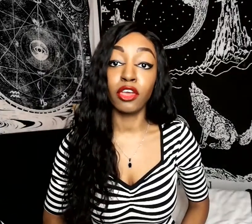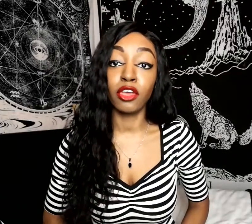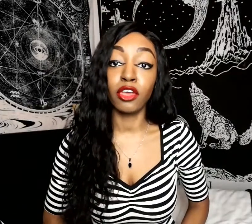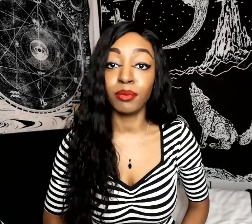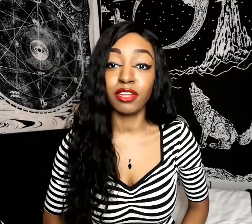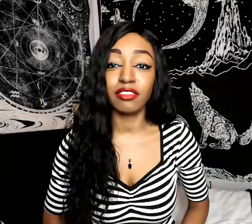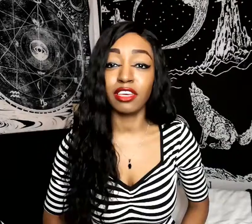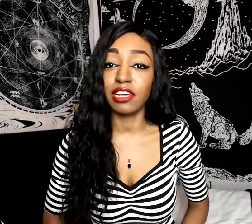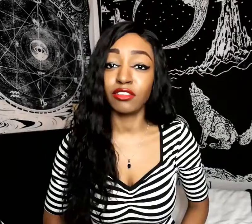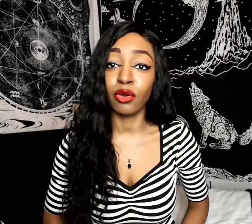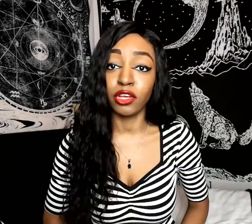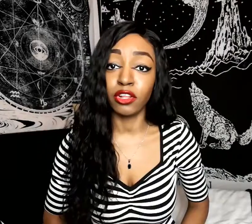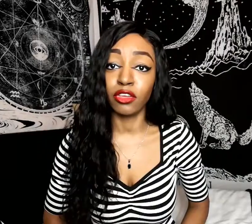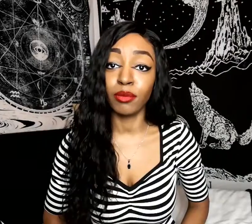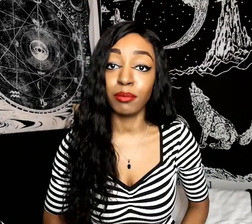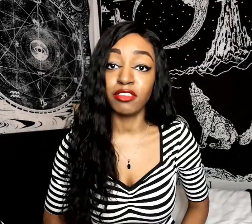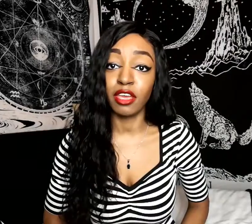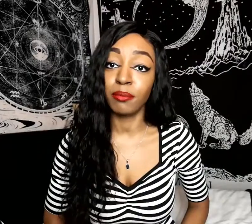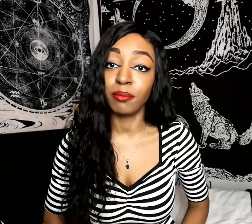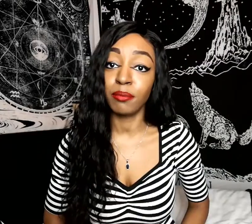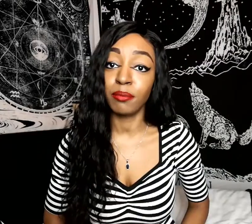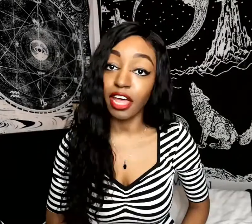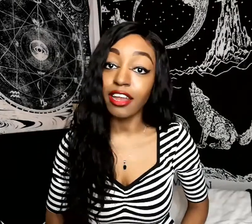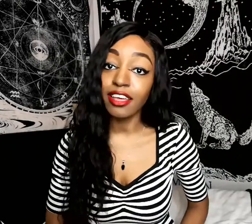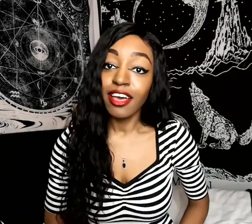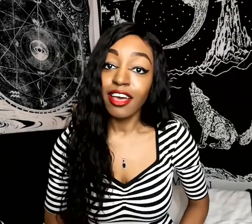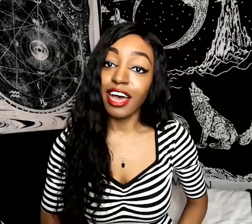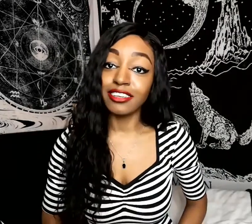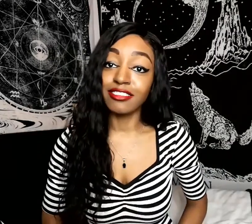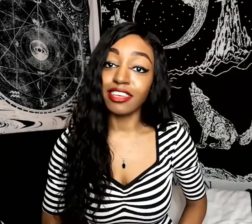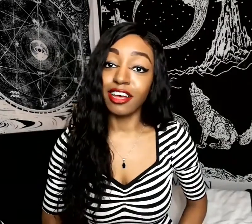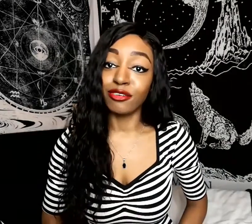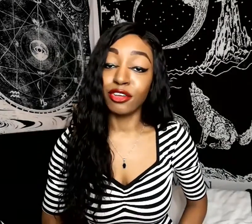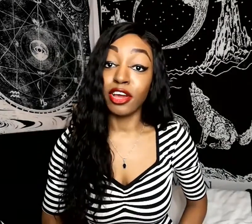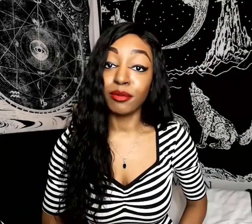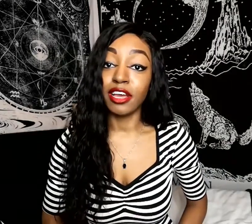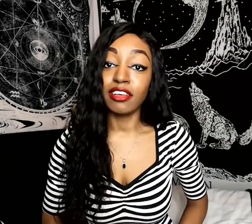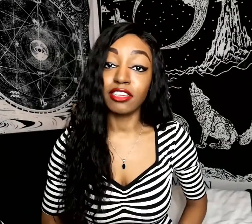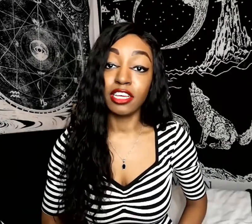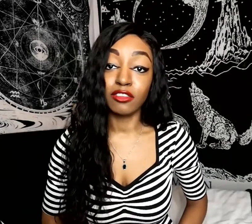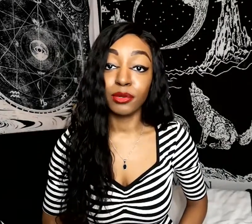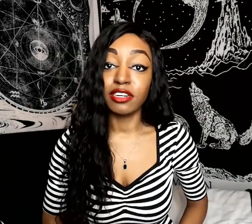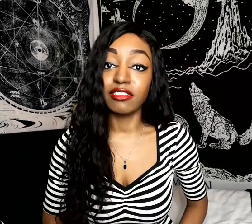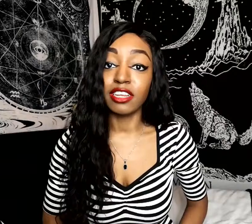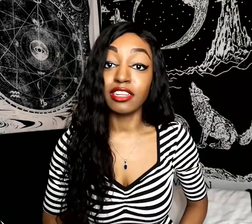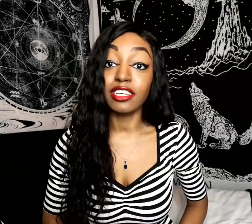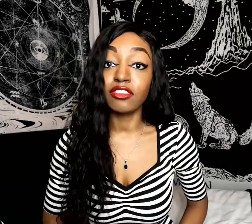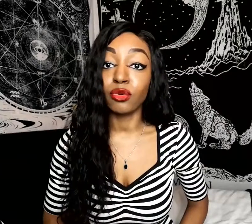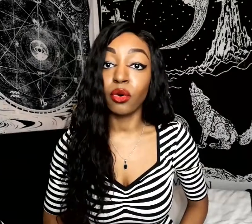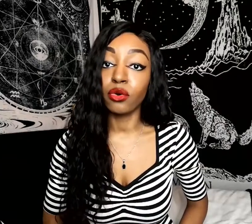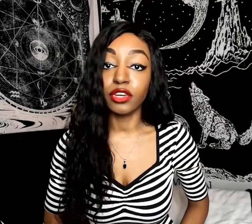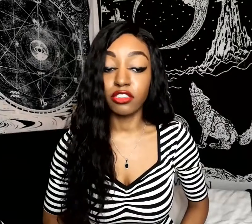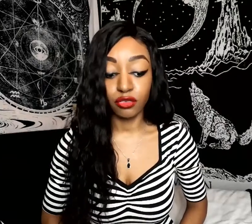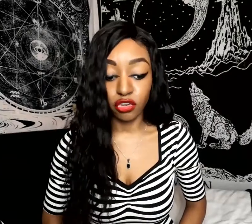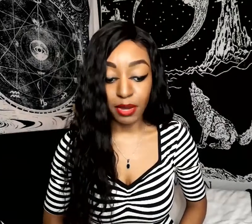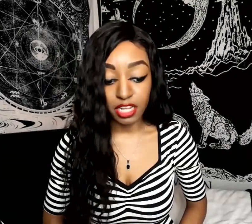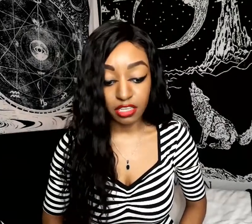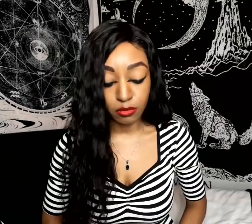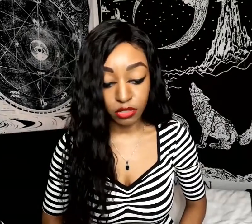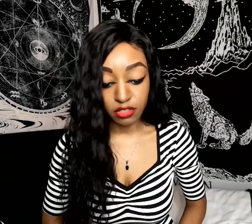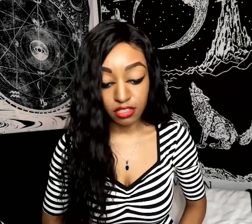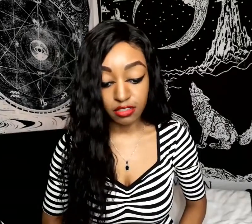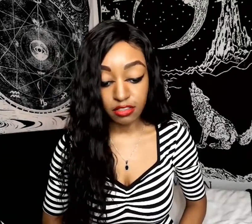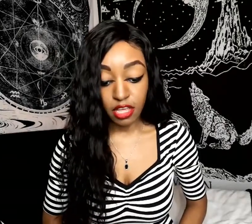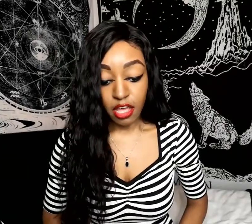when you come out to people, they say that's not real. You could probably take a pill for that. That is an incredibly isolating experience and it leads to a whole range of